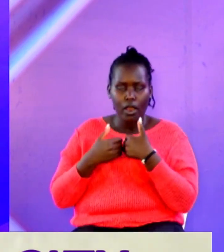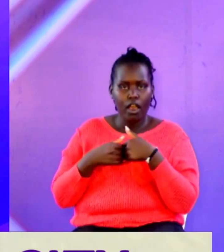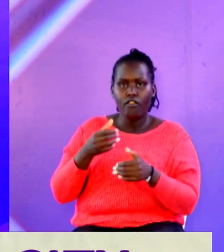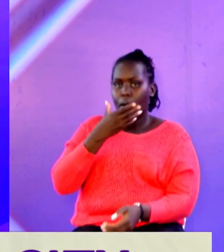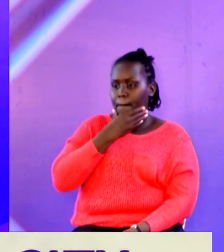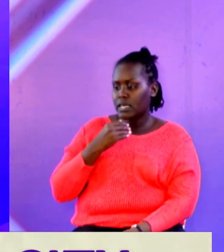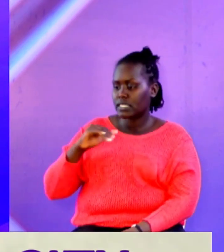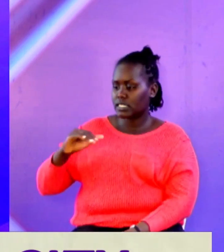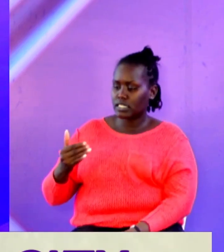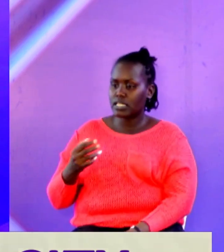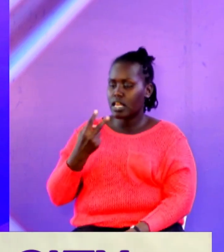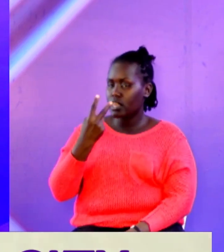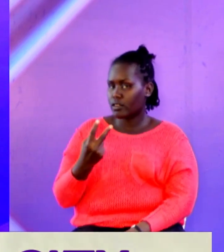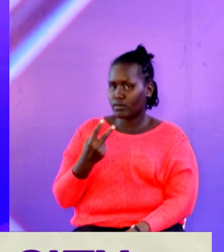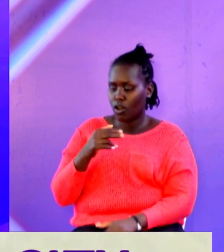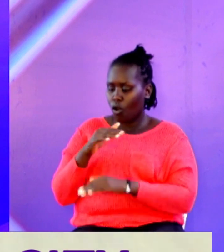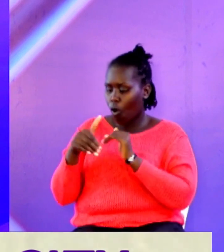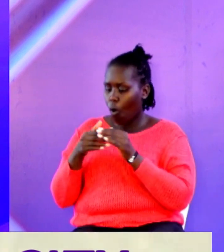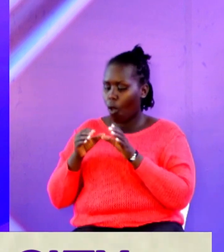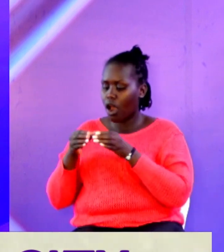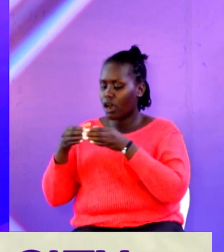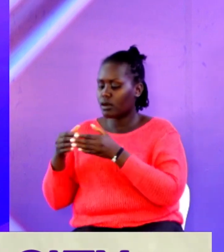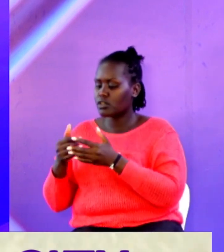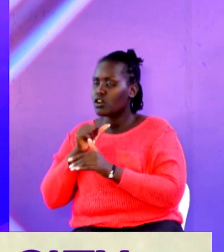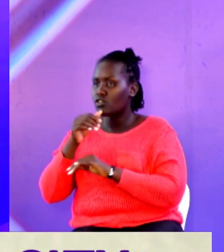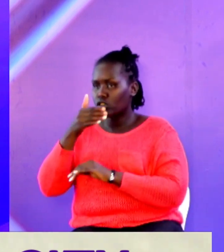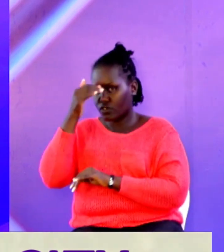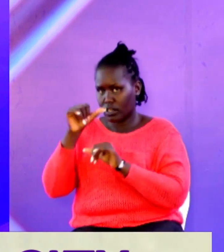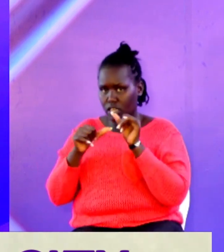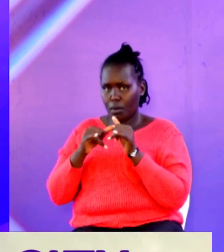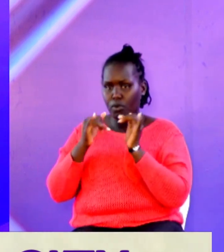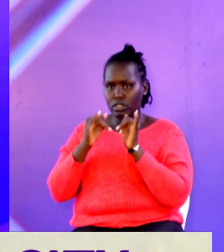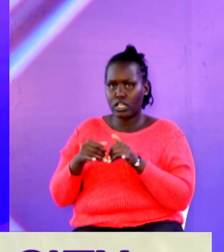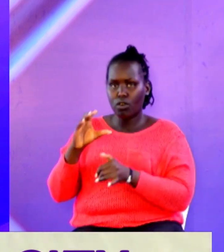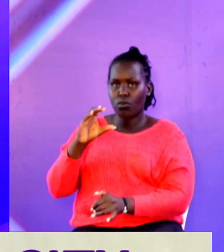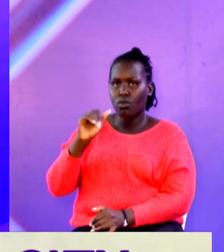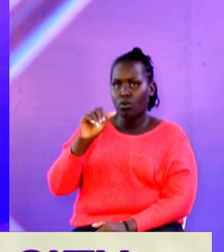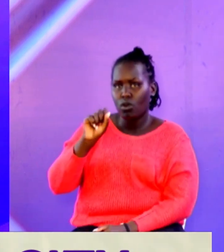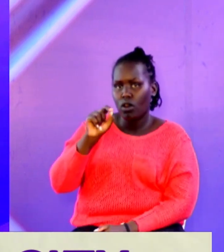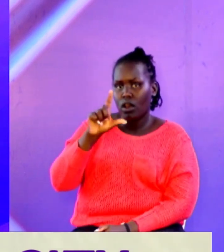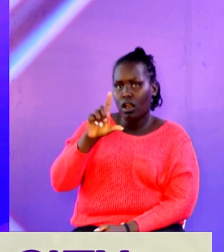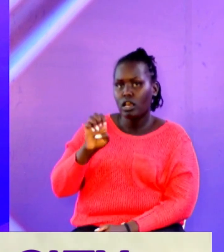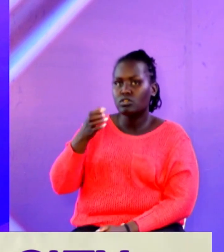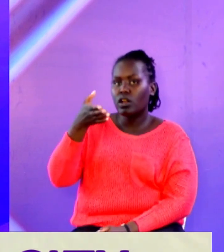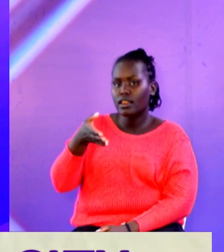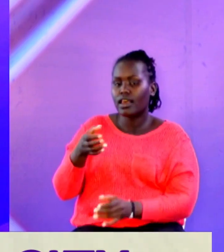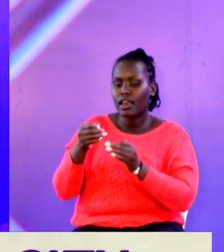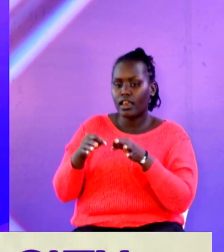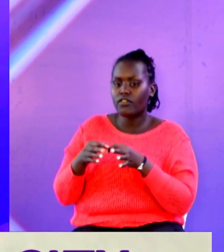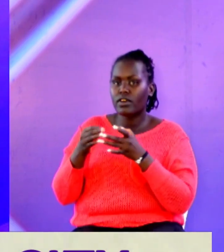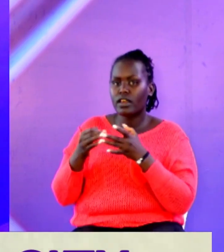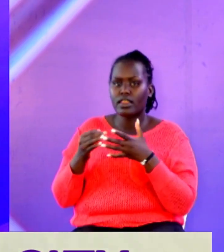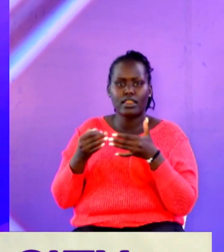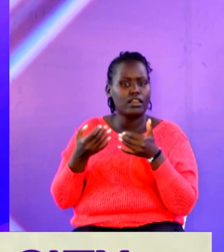City. These all clubs, not forgetting Newcastle is still there. Even if they lose Isak, Newcastle is